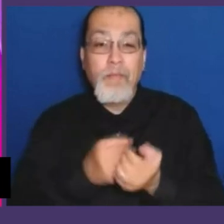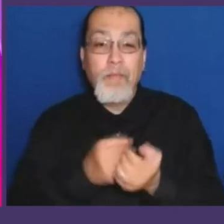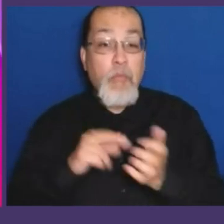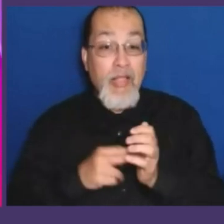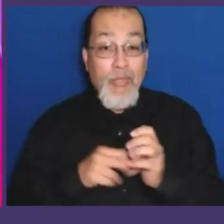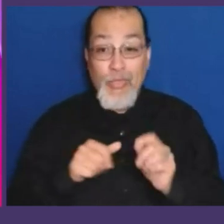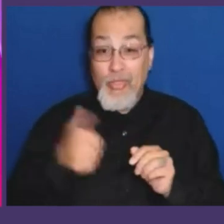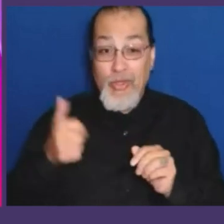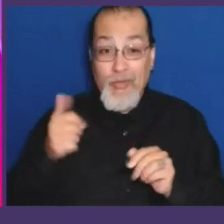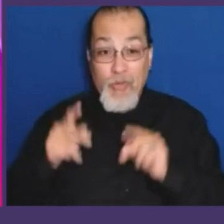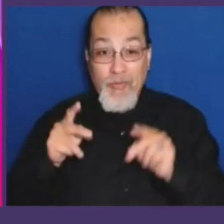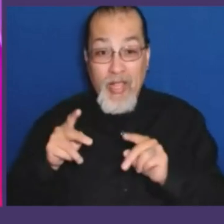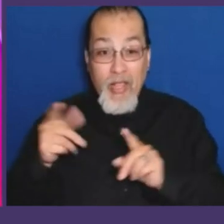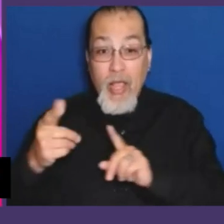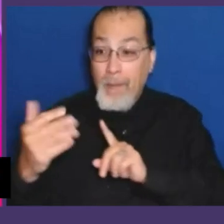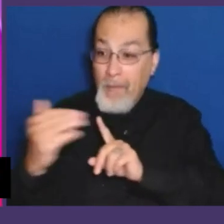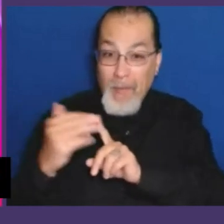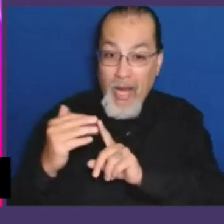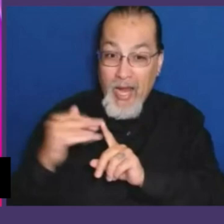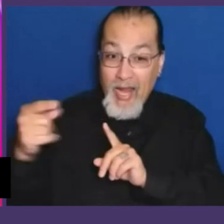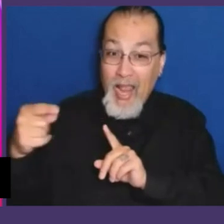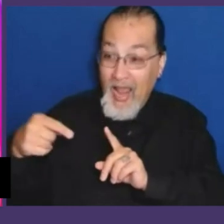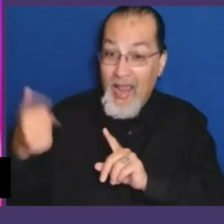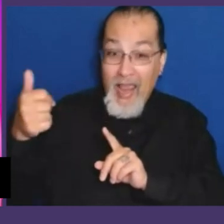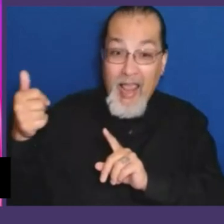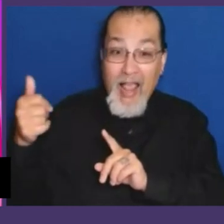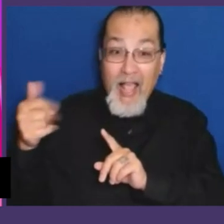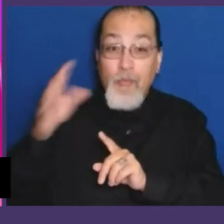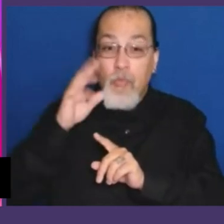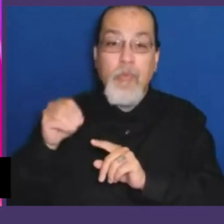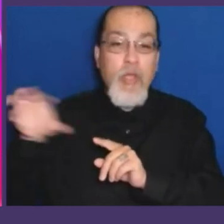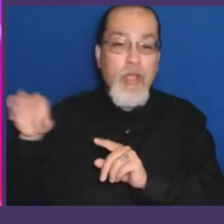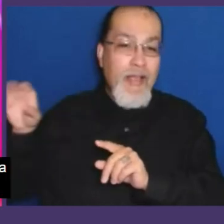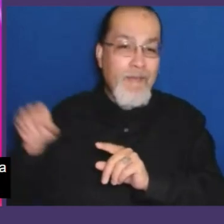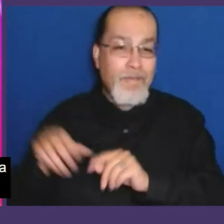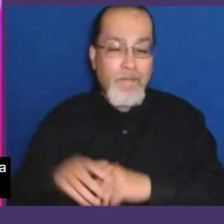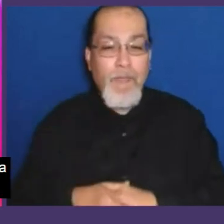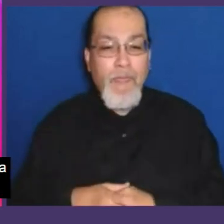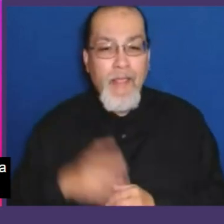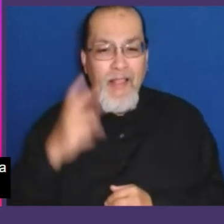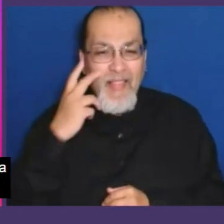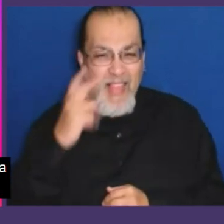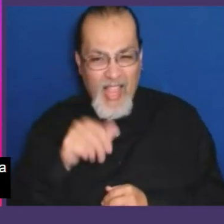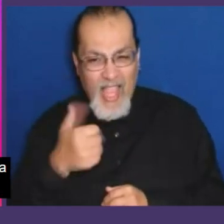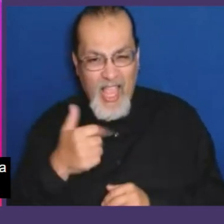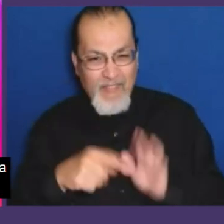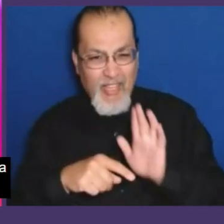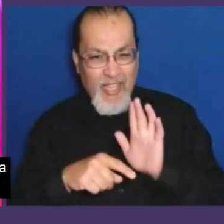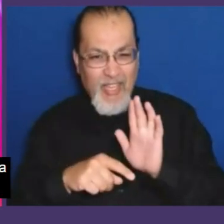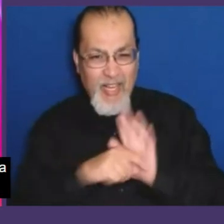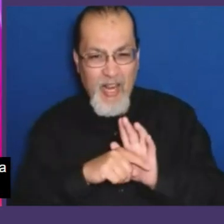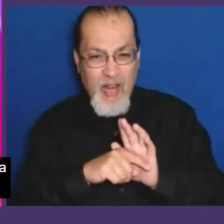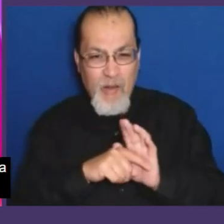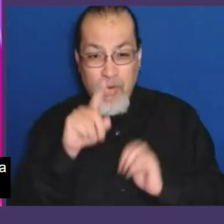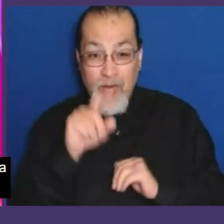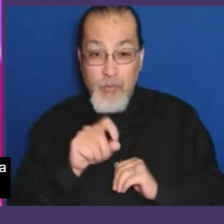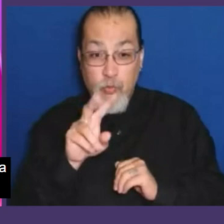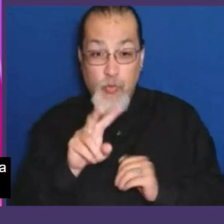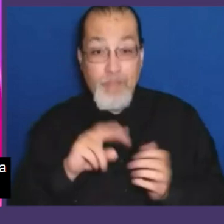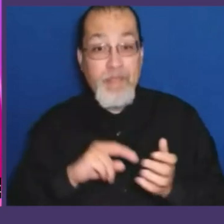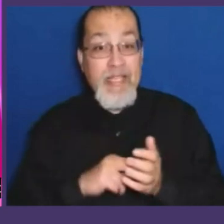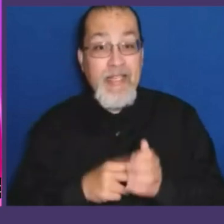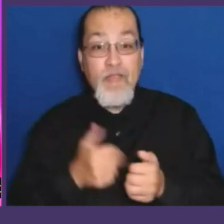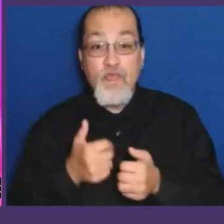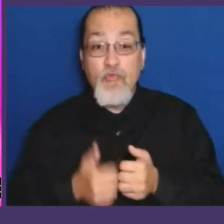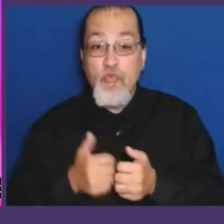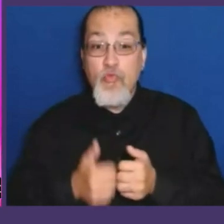second row, the reward model really did not like this completion, -1.2. And so therefore, every single token that we sampled in that second row is going to get a slightly